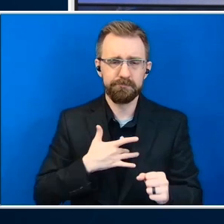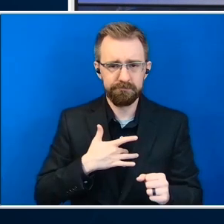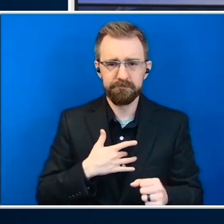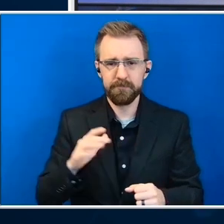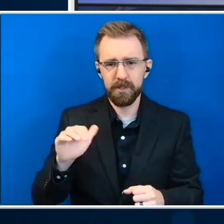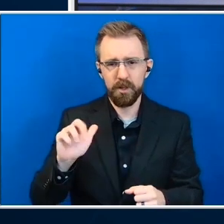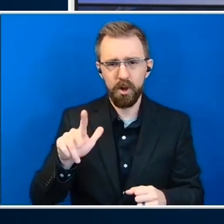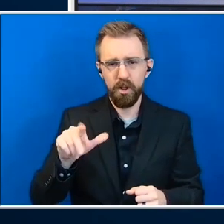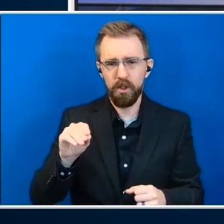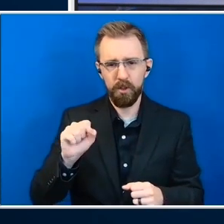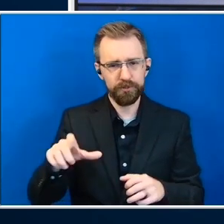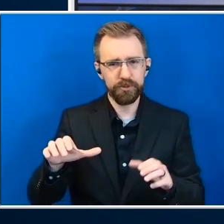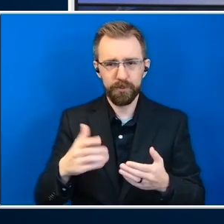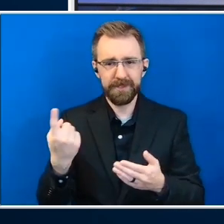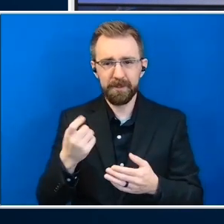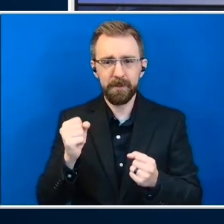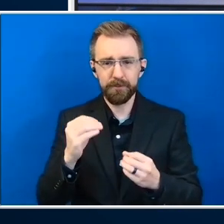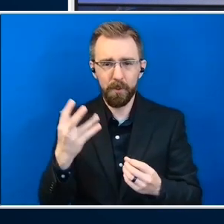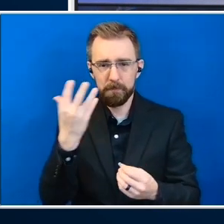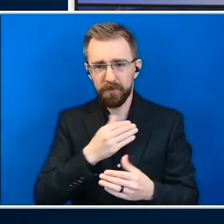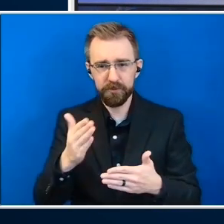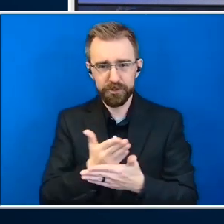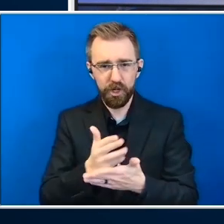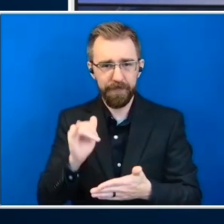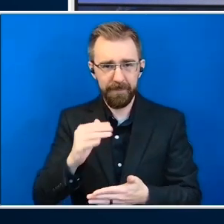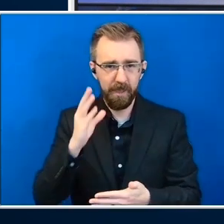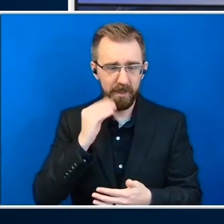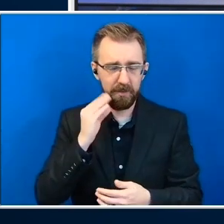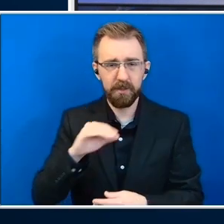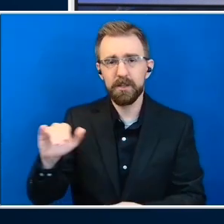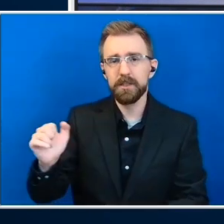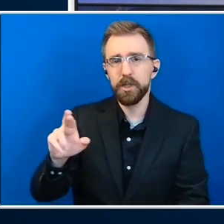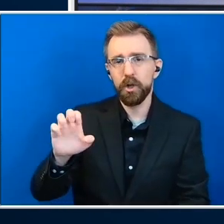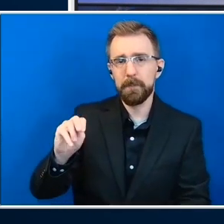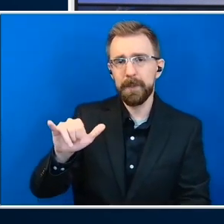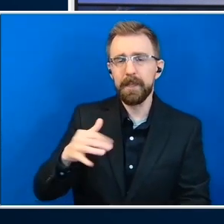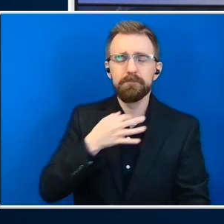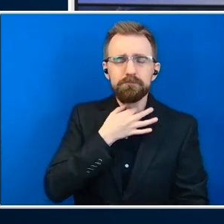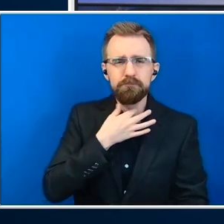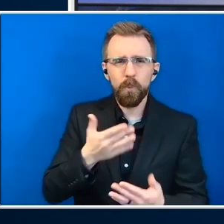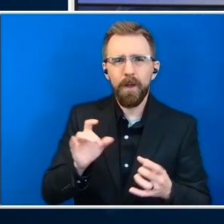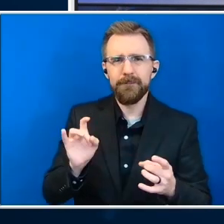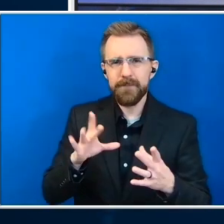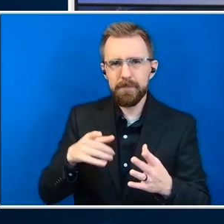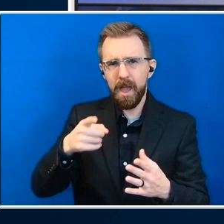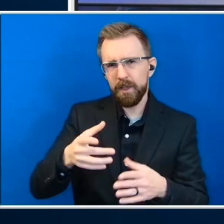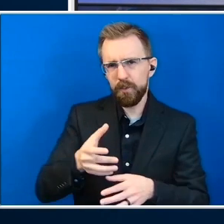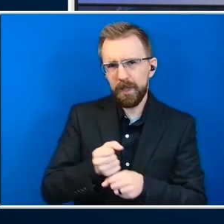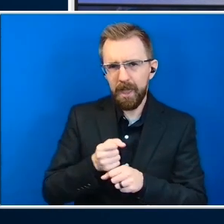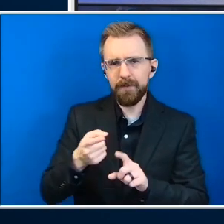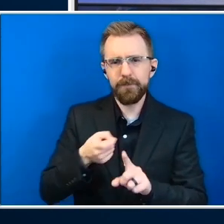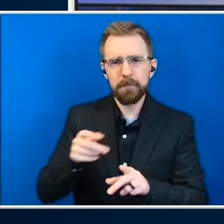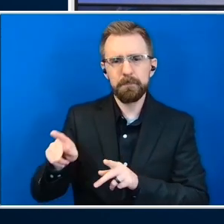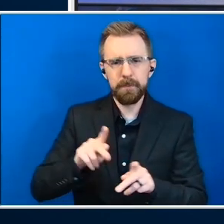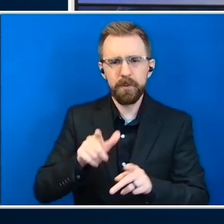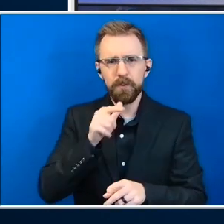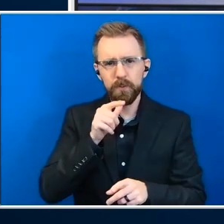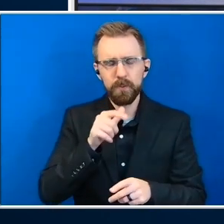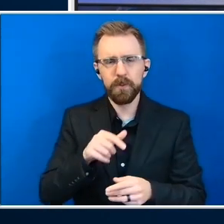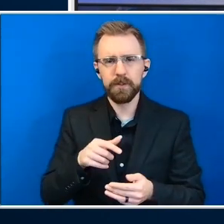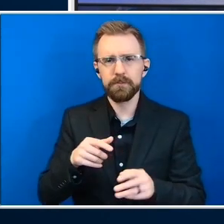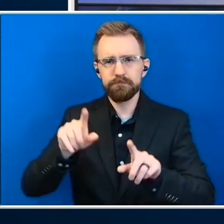so beautiful sharing that. Jeremy wants to know, what kind of feedback have you been getting from people who've sampled